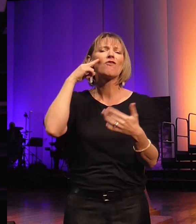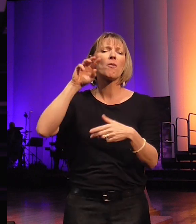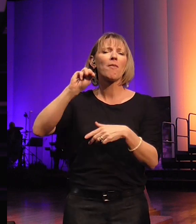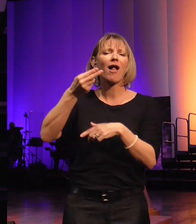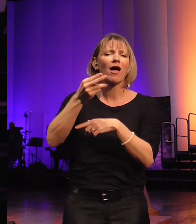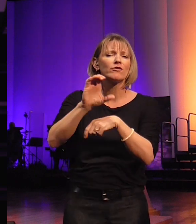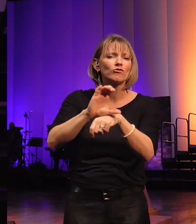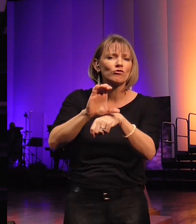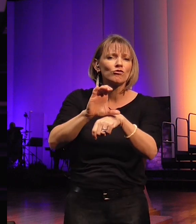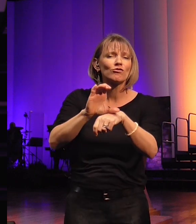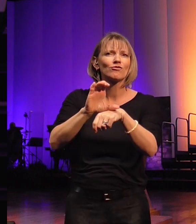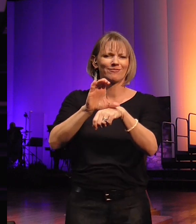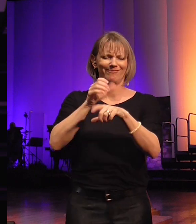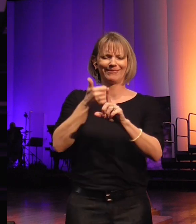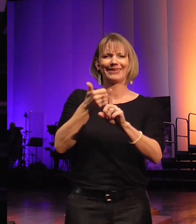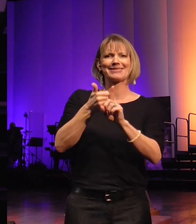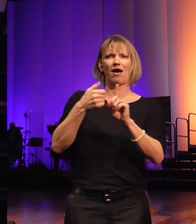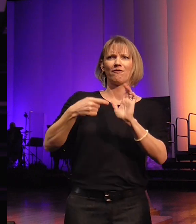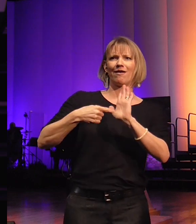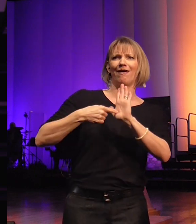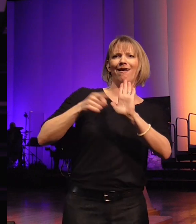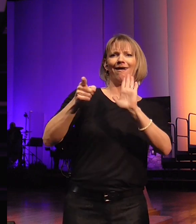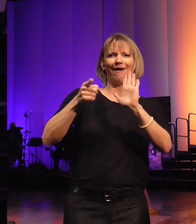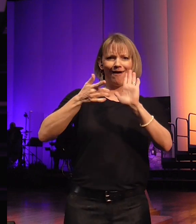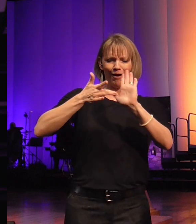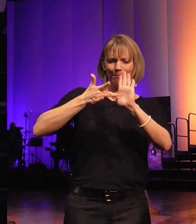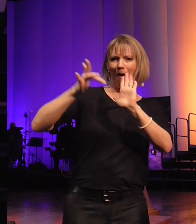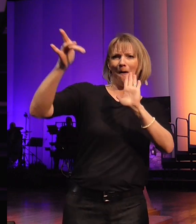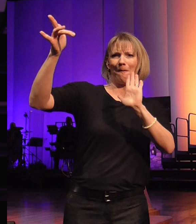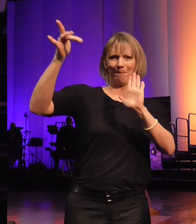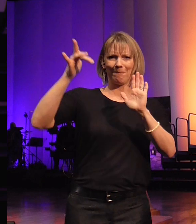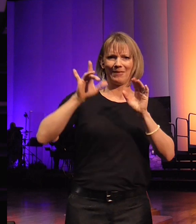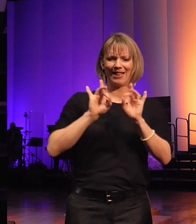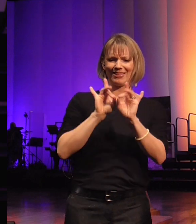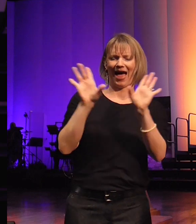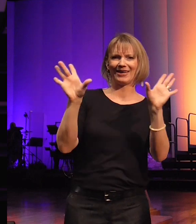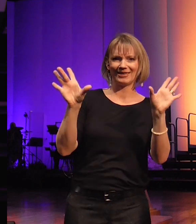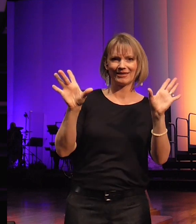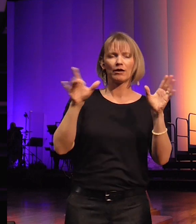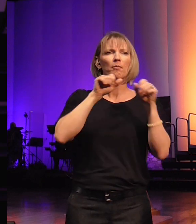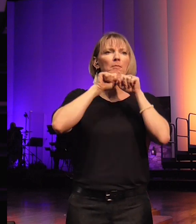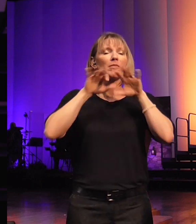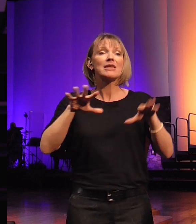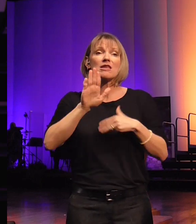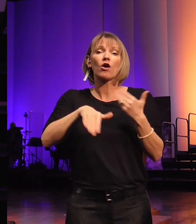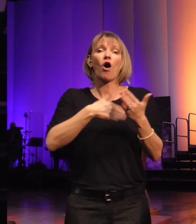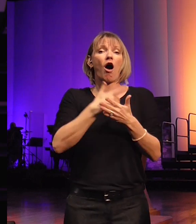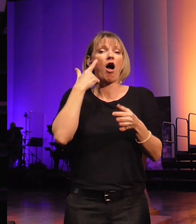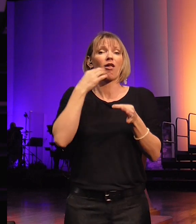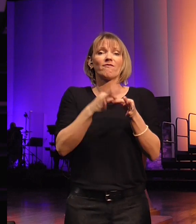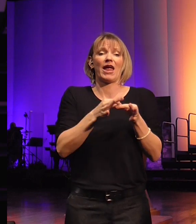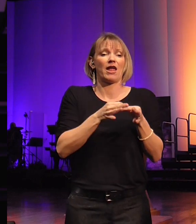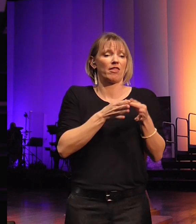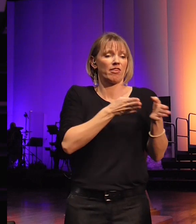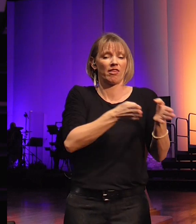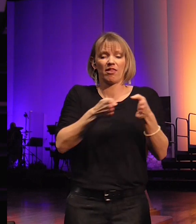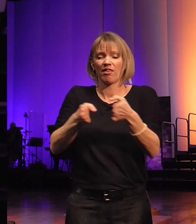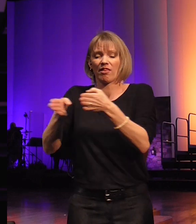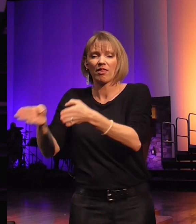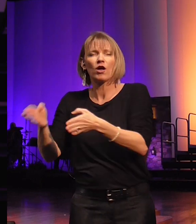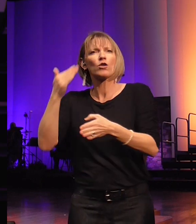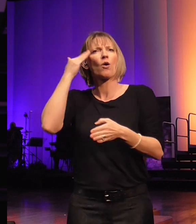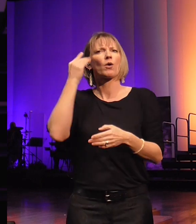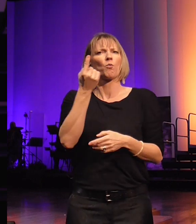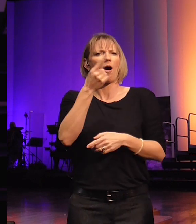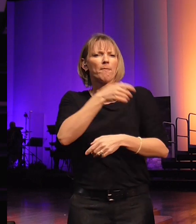Church, a beacon of light, blessing all walks of faith, knowing that this power, this one mind,